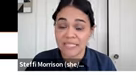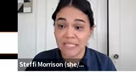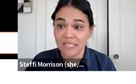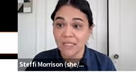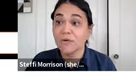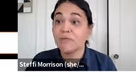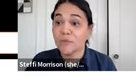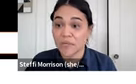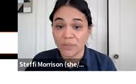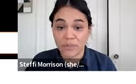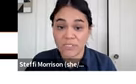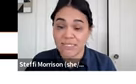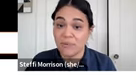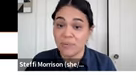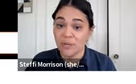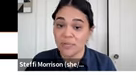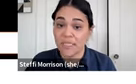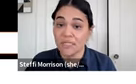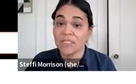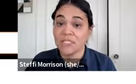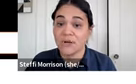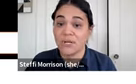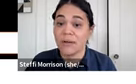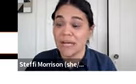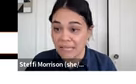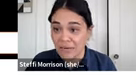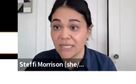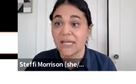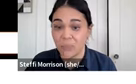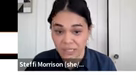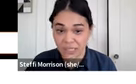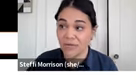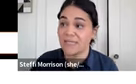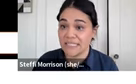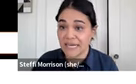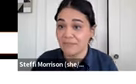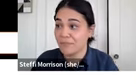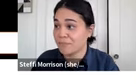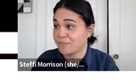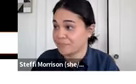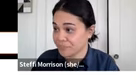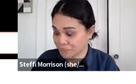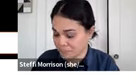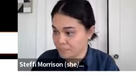capacity, 41% reported concern about hiring and rehiring staff.